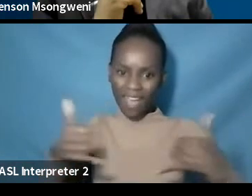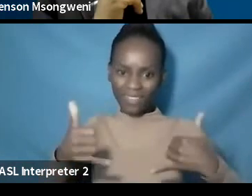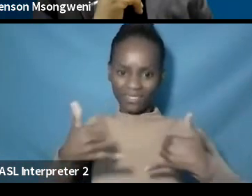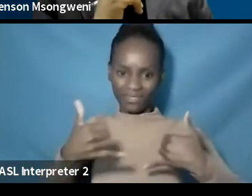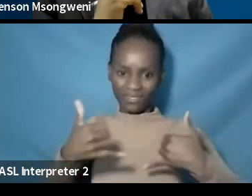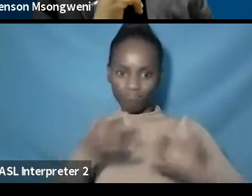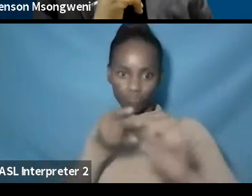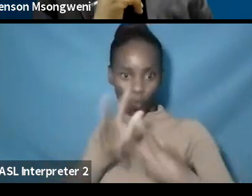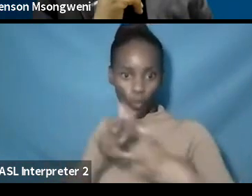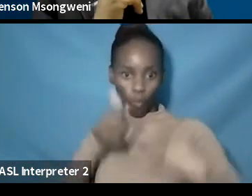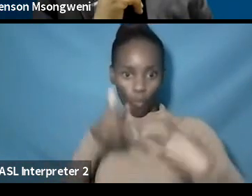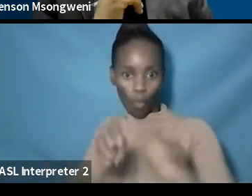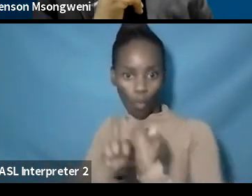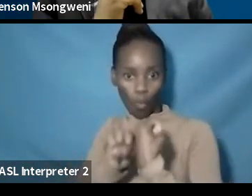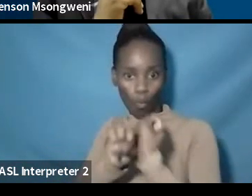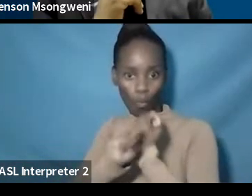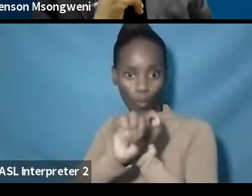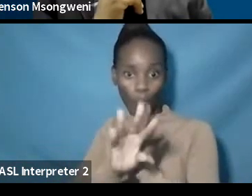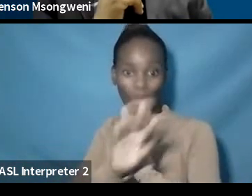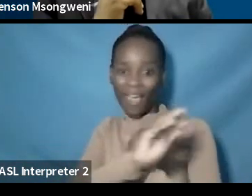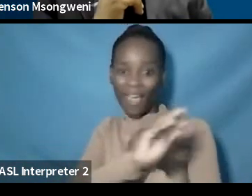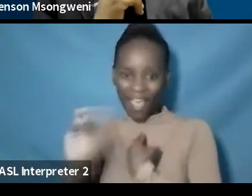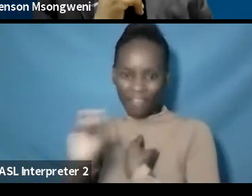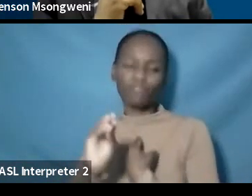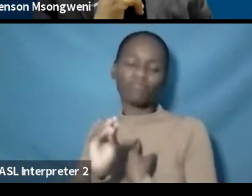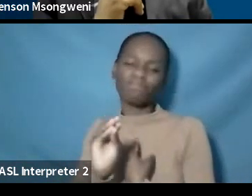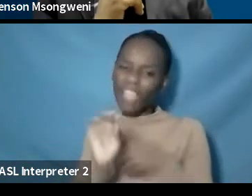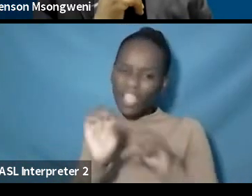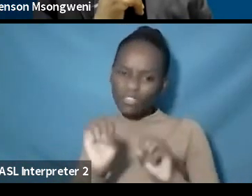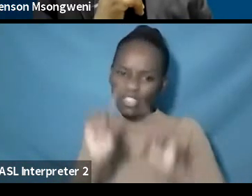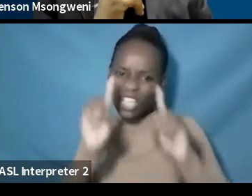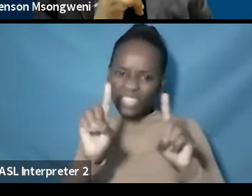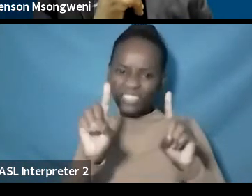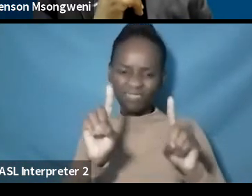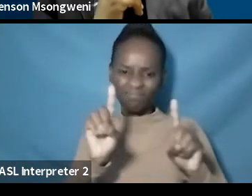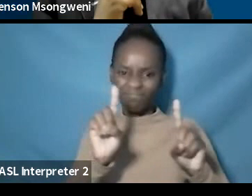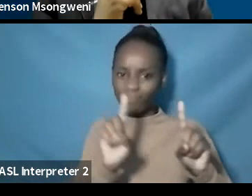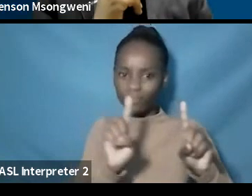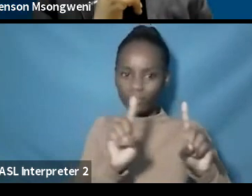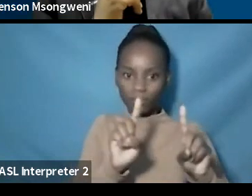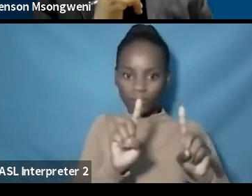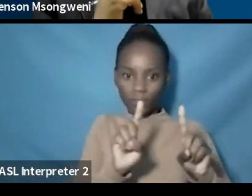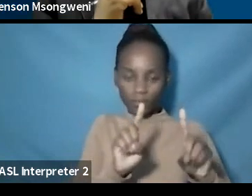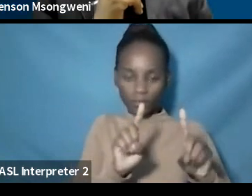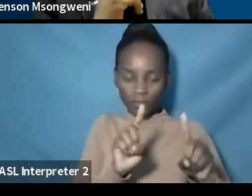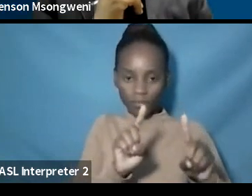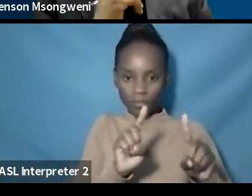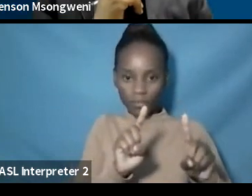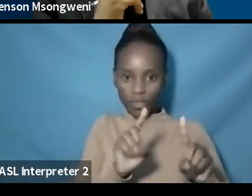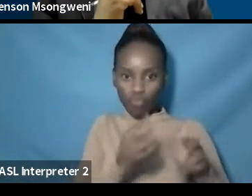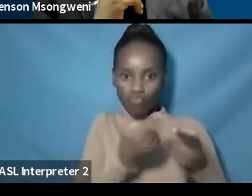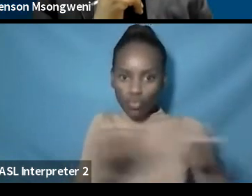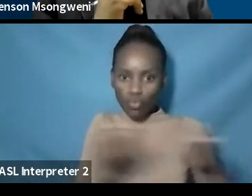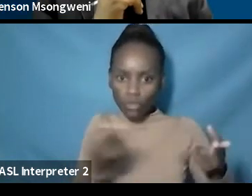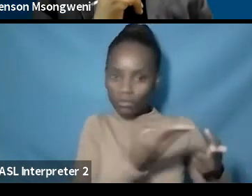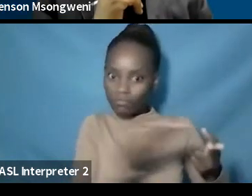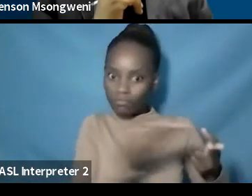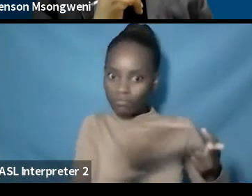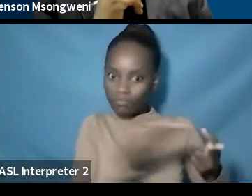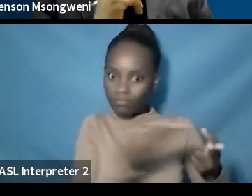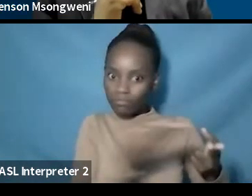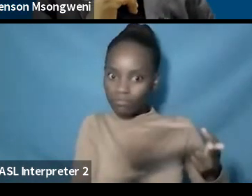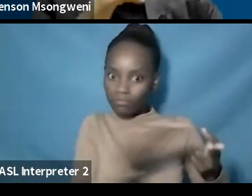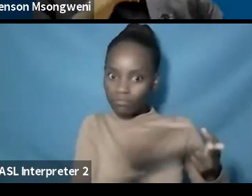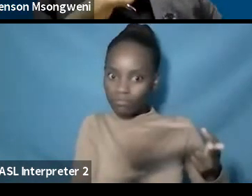of education materials on those. And when it comes to declarations, especially for income tax, that's for your company